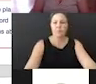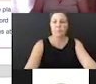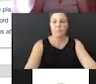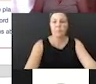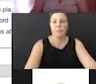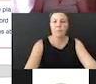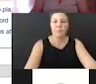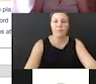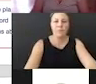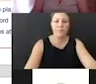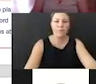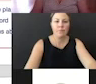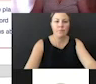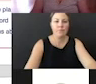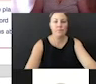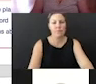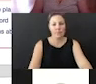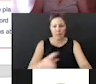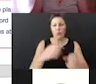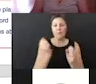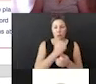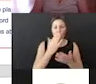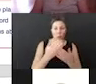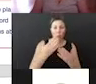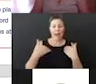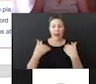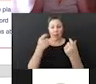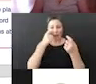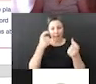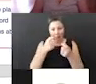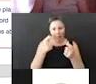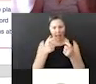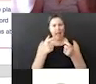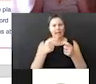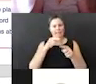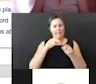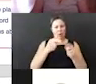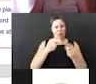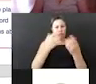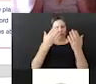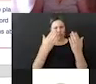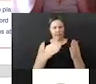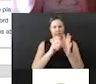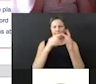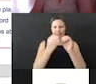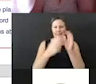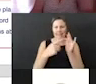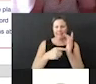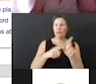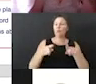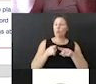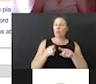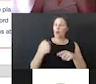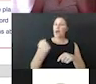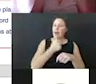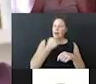with dignity and respect and in line with, in our case, our daughters and our family's choices. So next